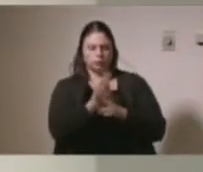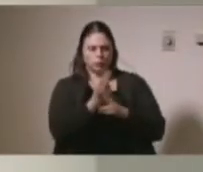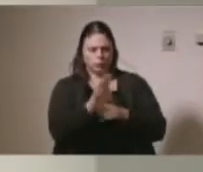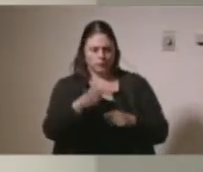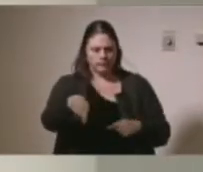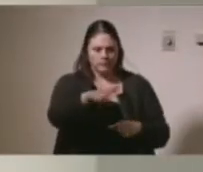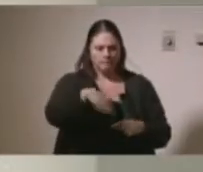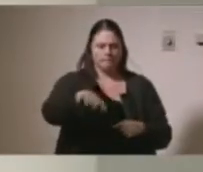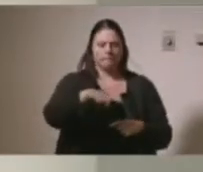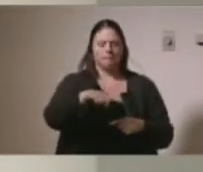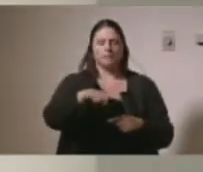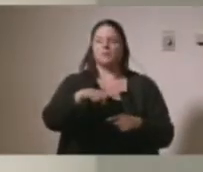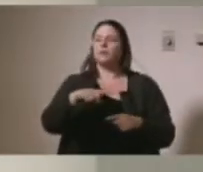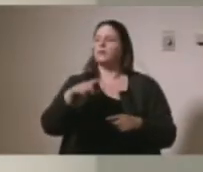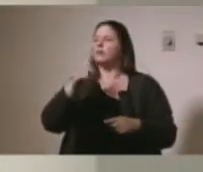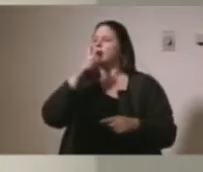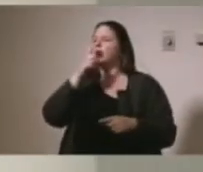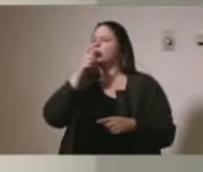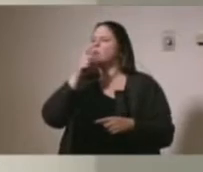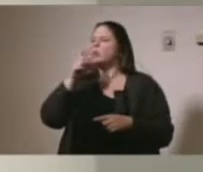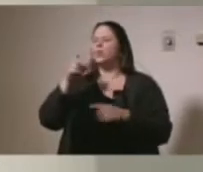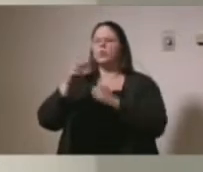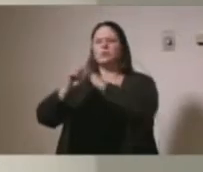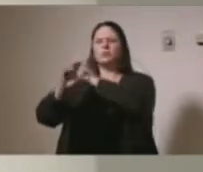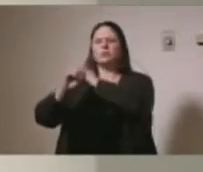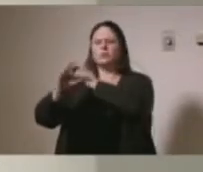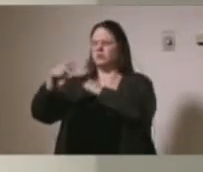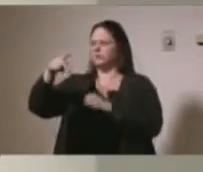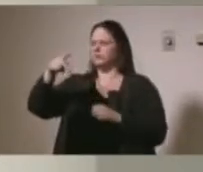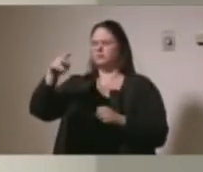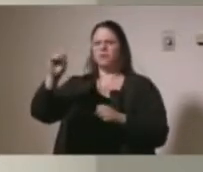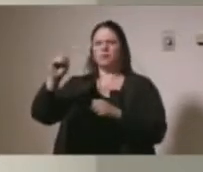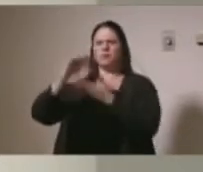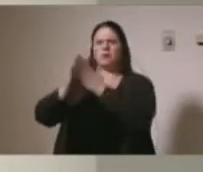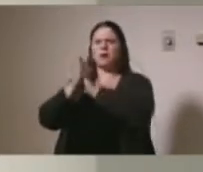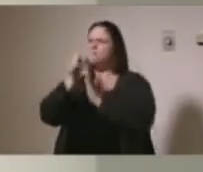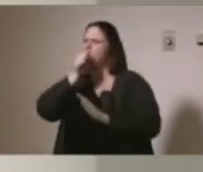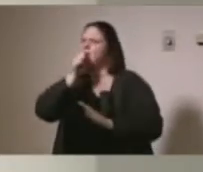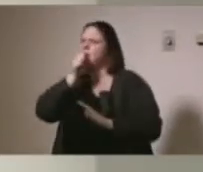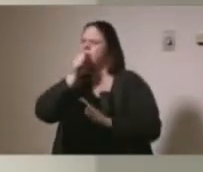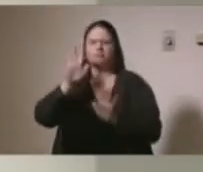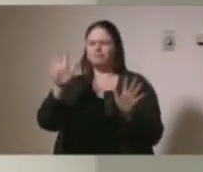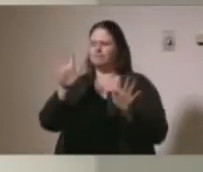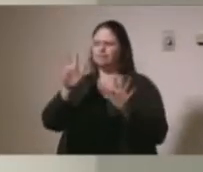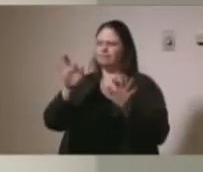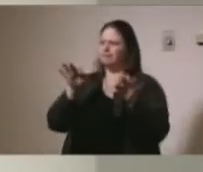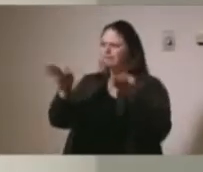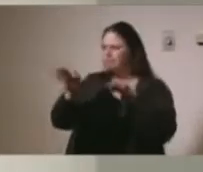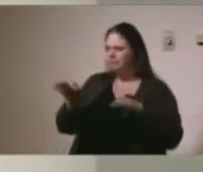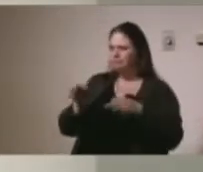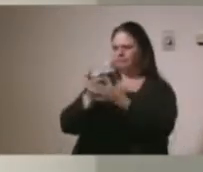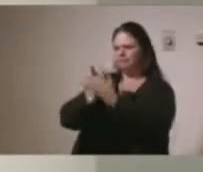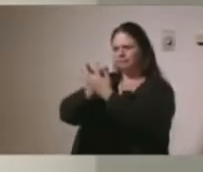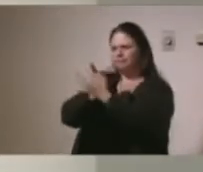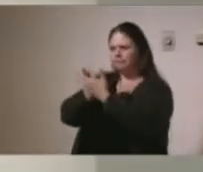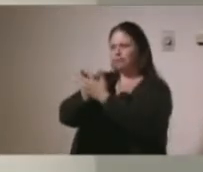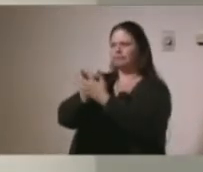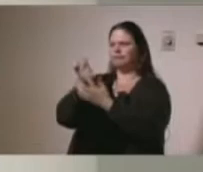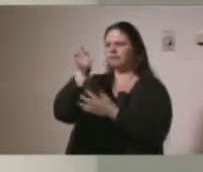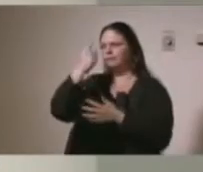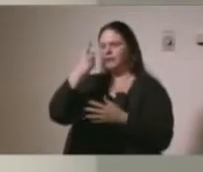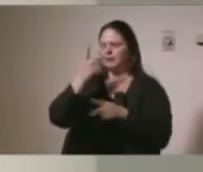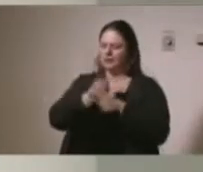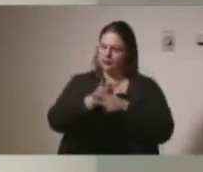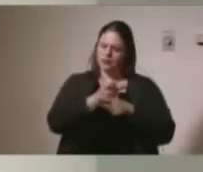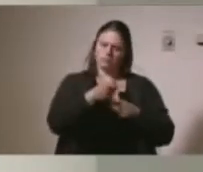promoting the privatization of postal services that we want to keep public and universal. And he talked